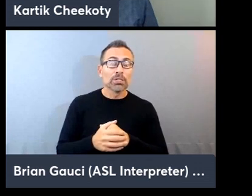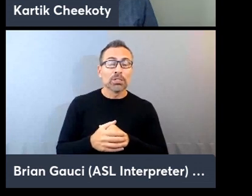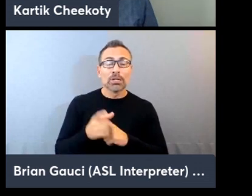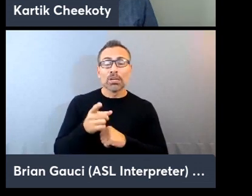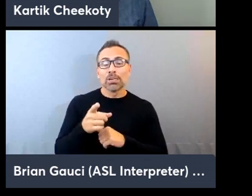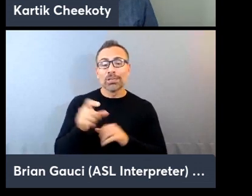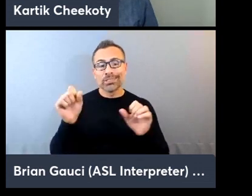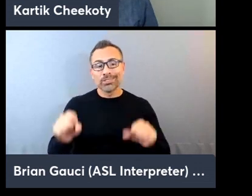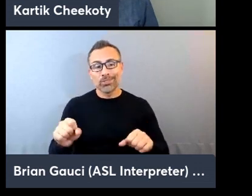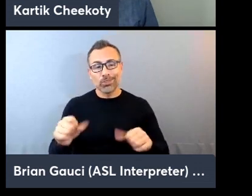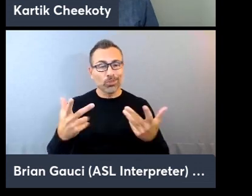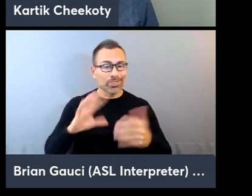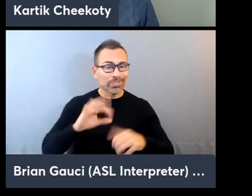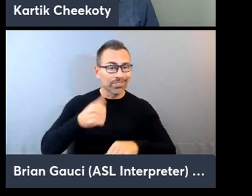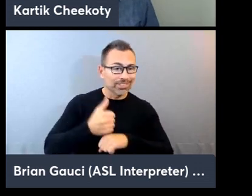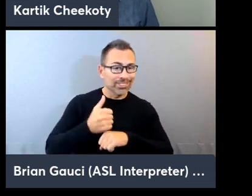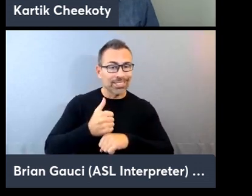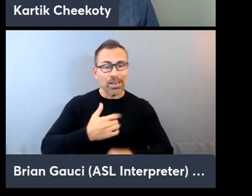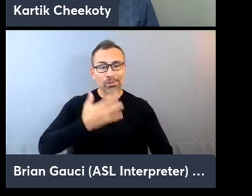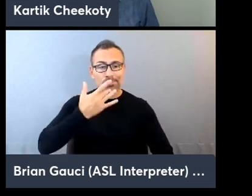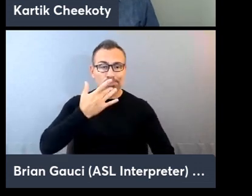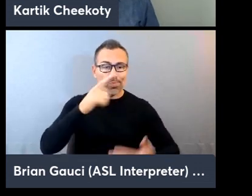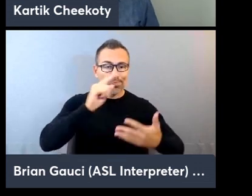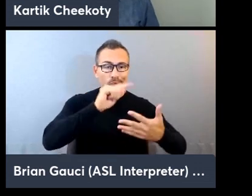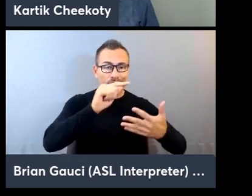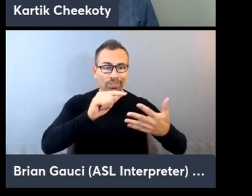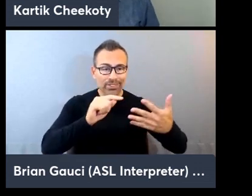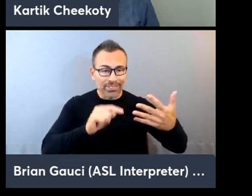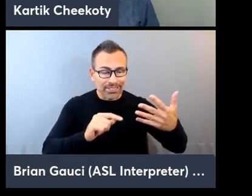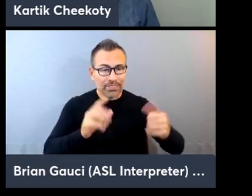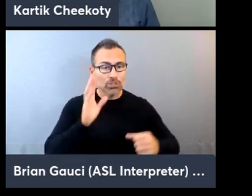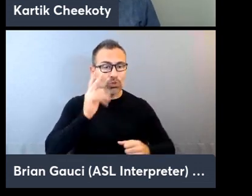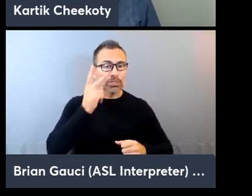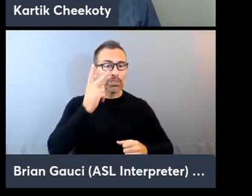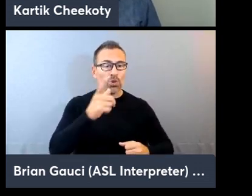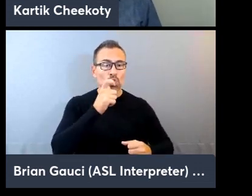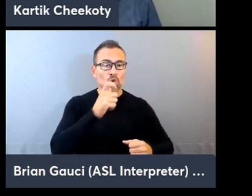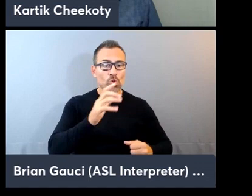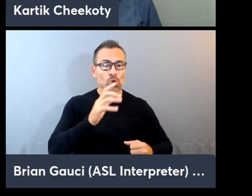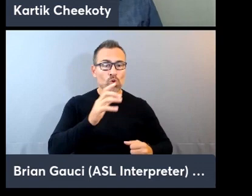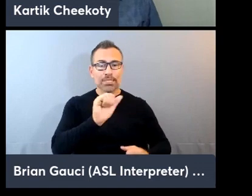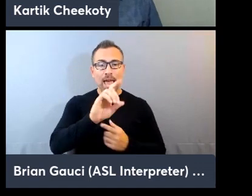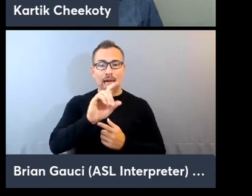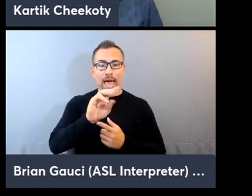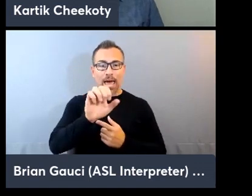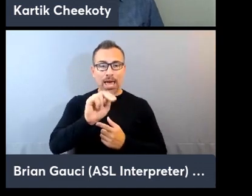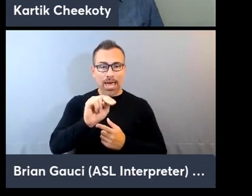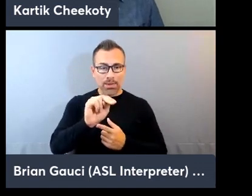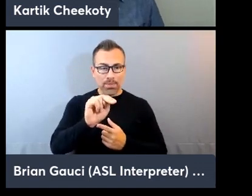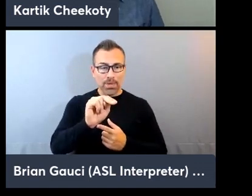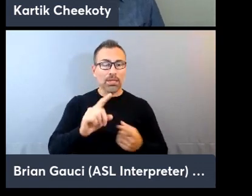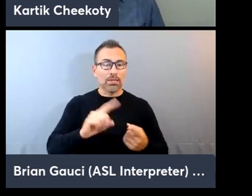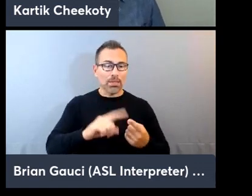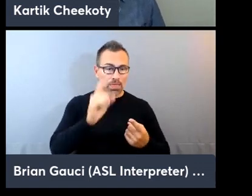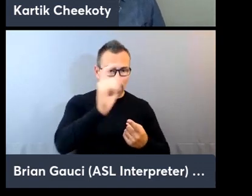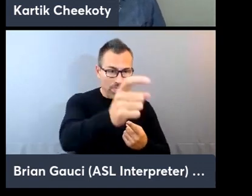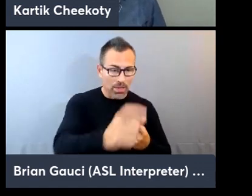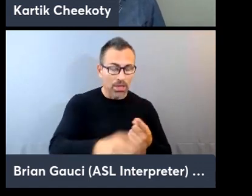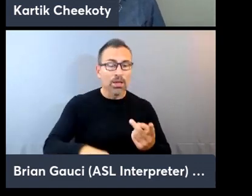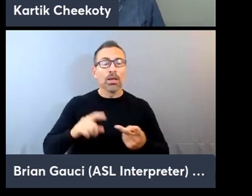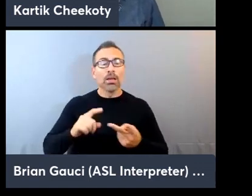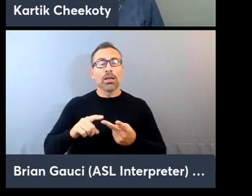through preferences and your organization, you'll see a delegated admin where you can register one of the member accounts in